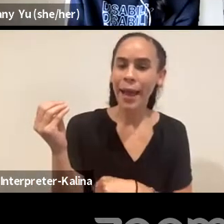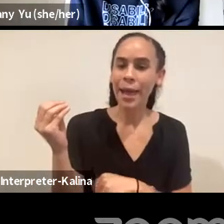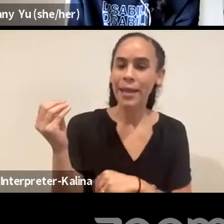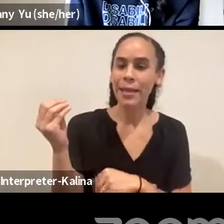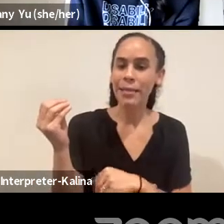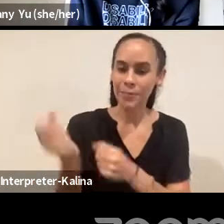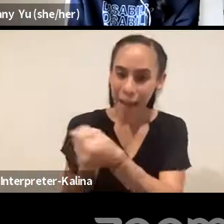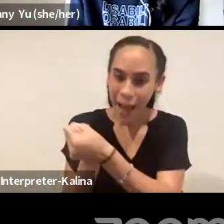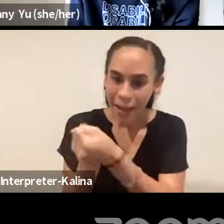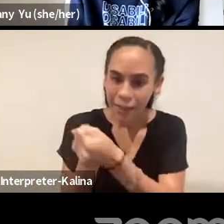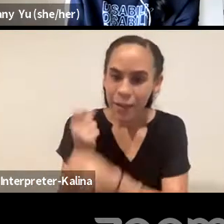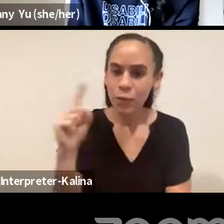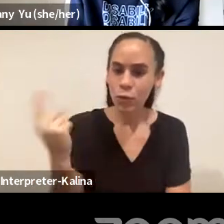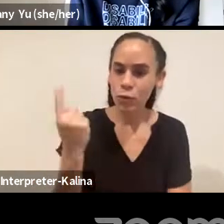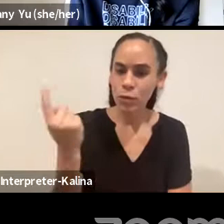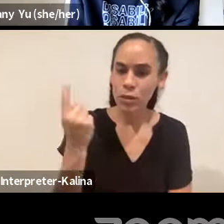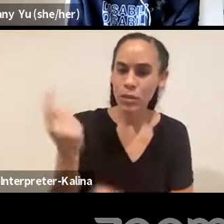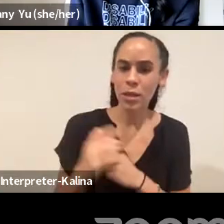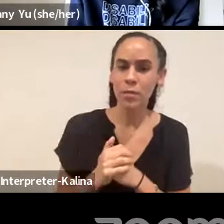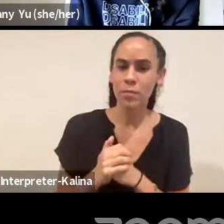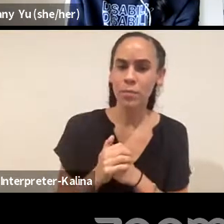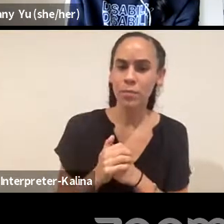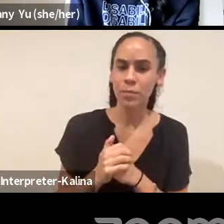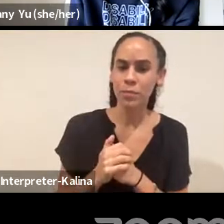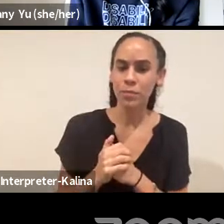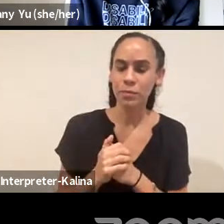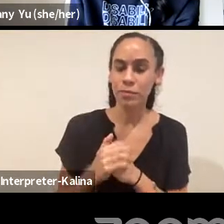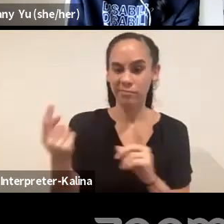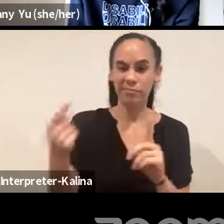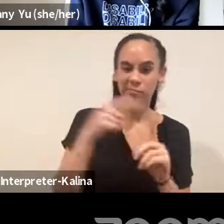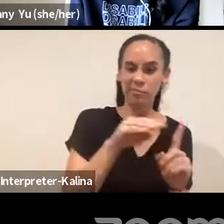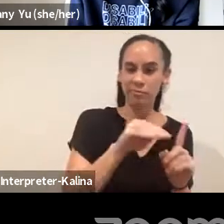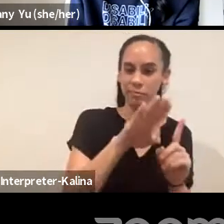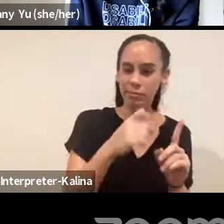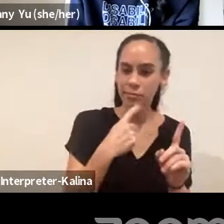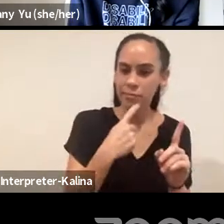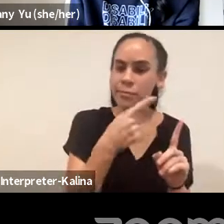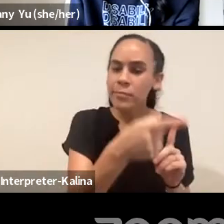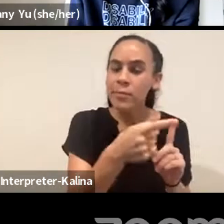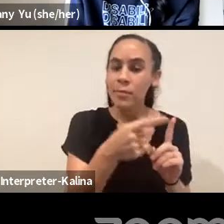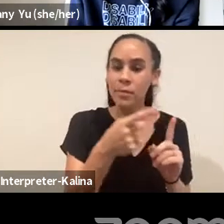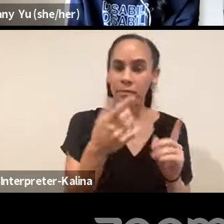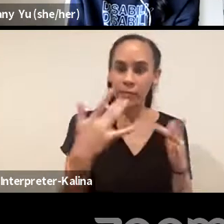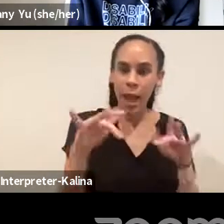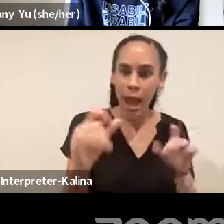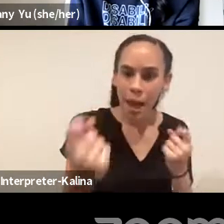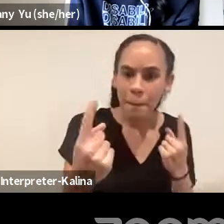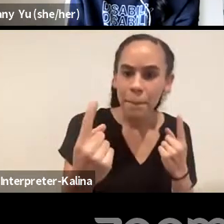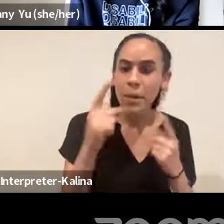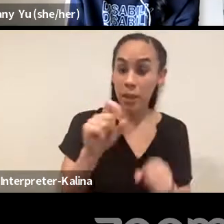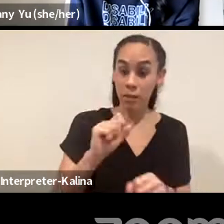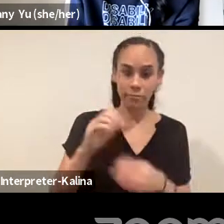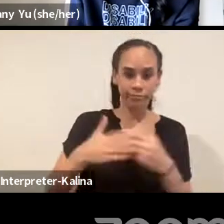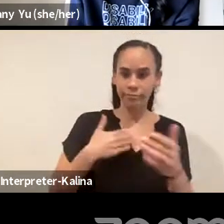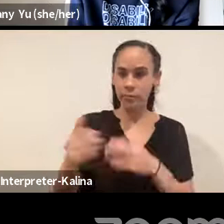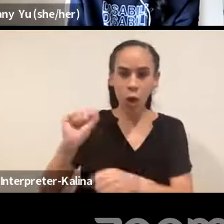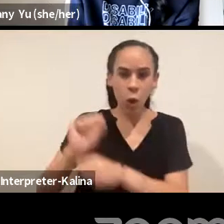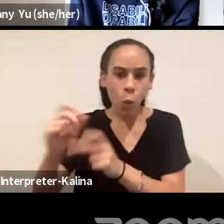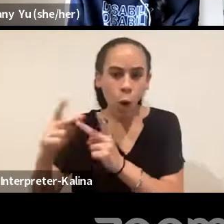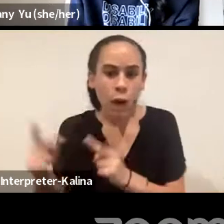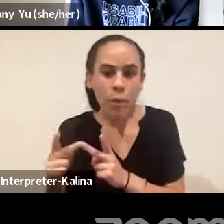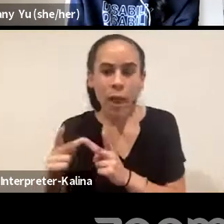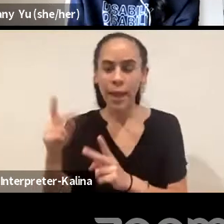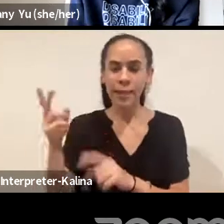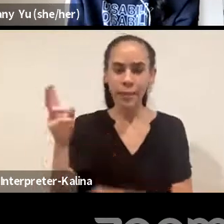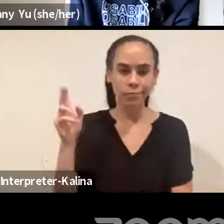trying to, go back to what Melinda said a lot about empathy, like whether it's workplace environment, whether it's walking down the street, whether